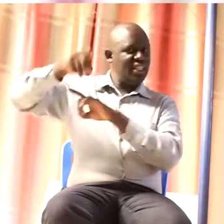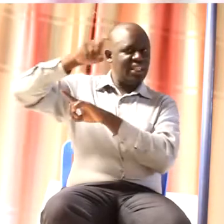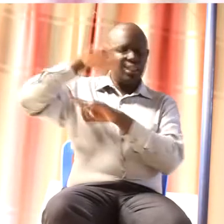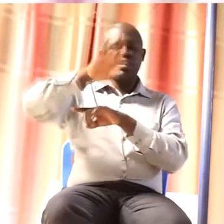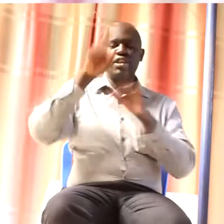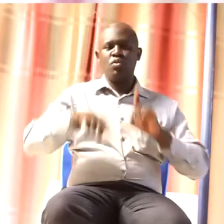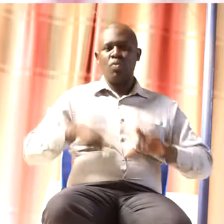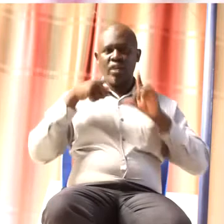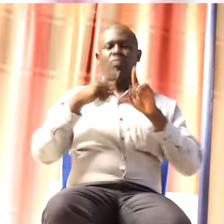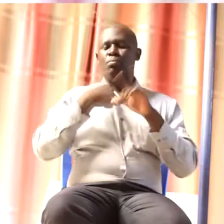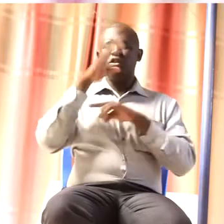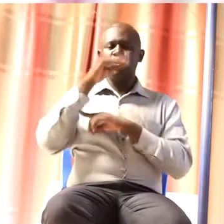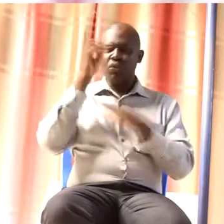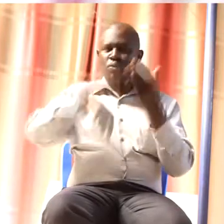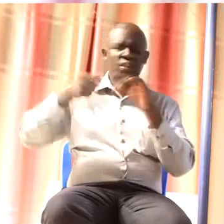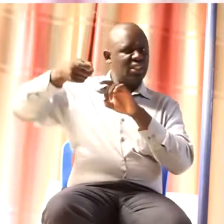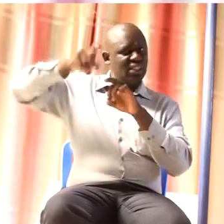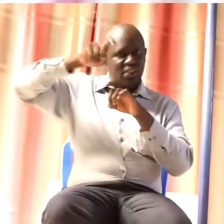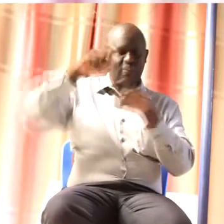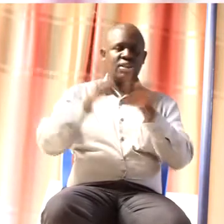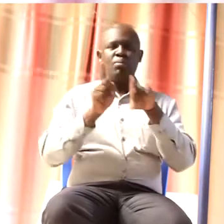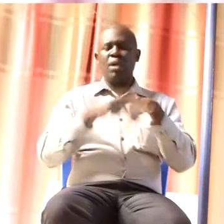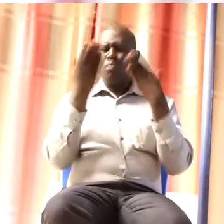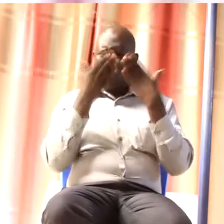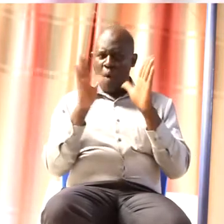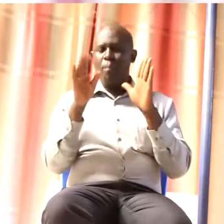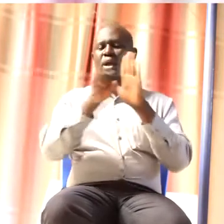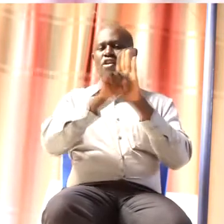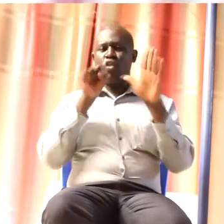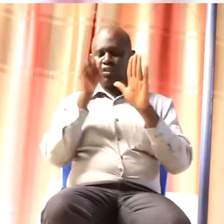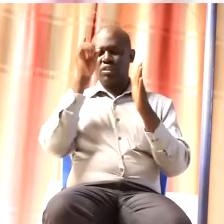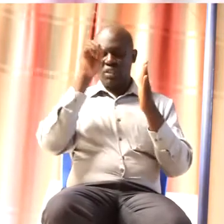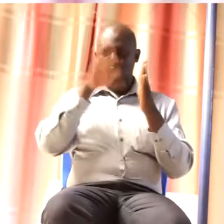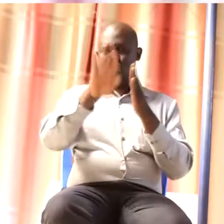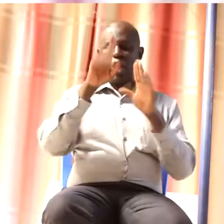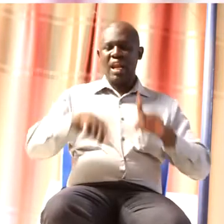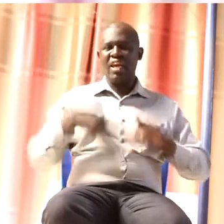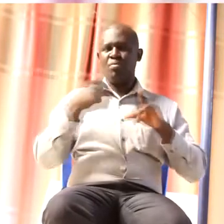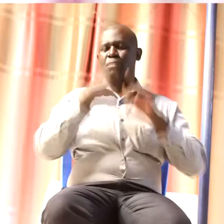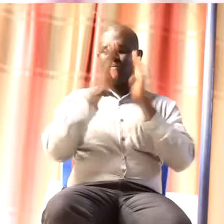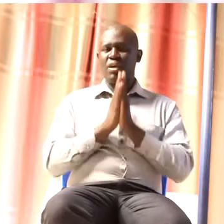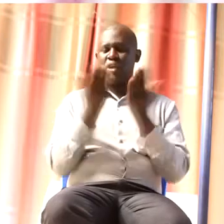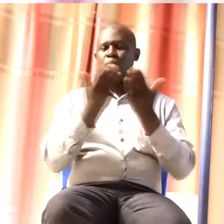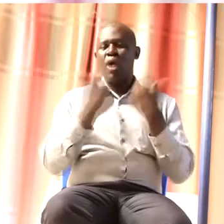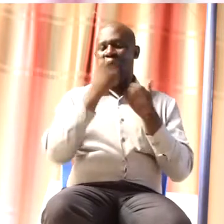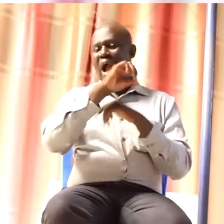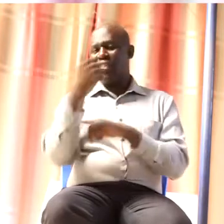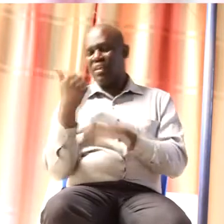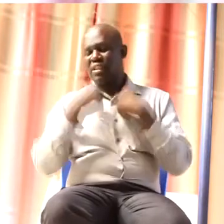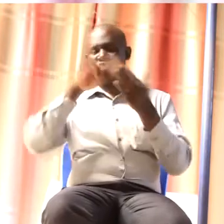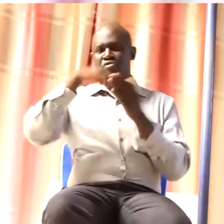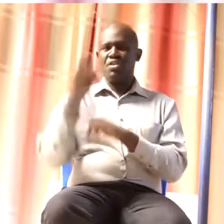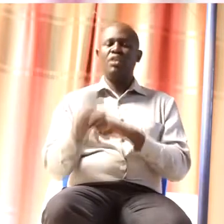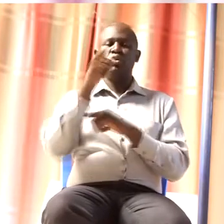speak increase in your life. I speak open doors in your life. I pray that where others have failed, you will